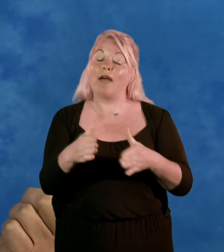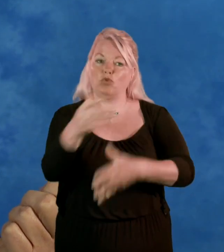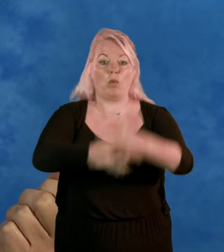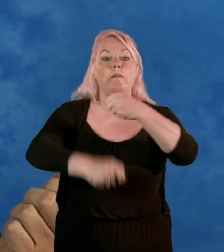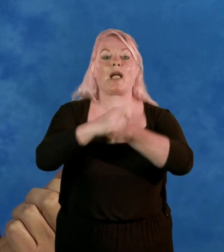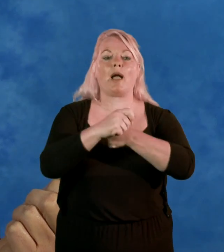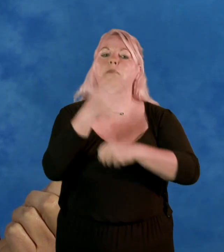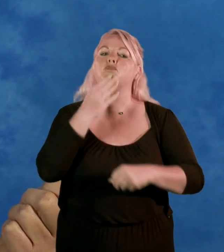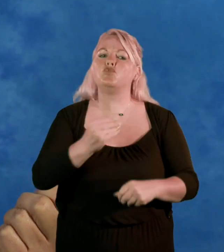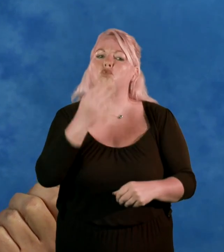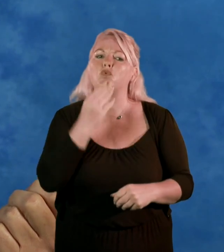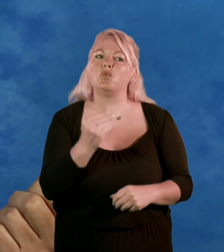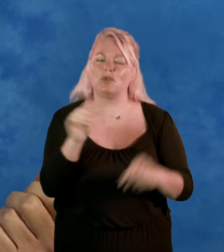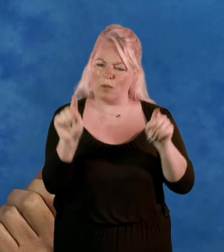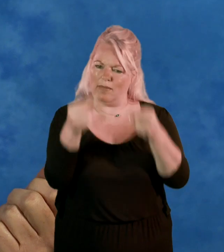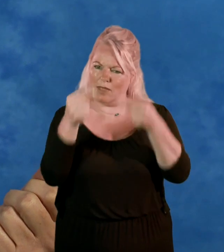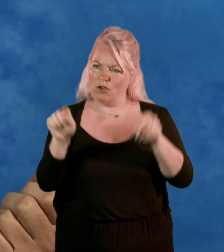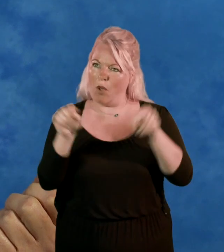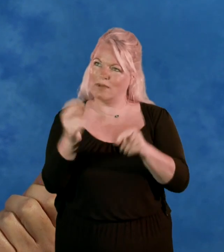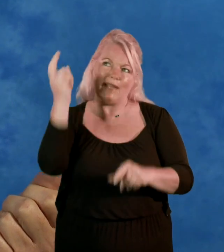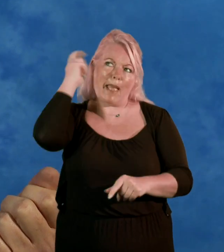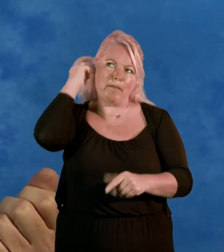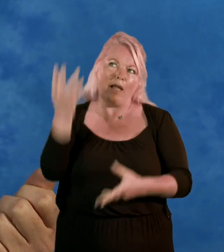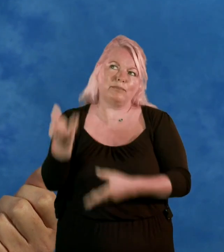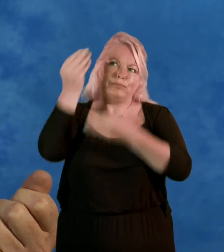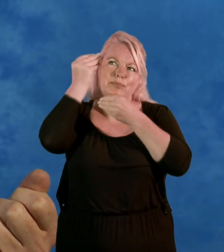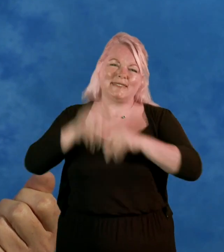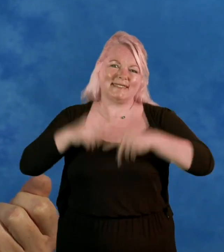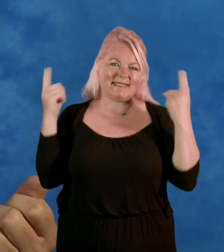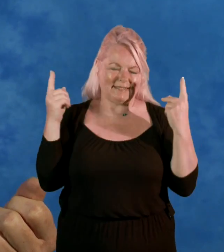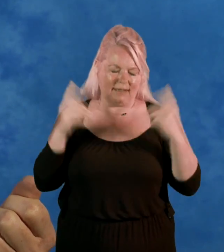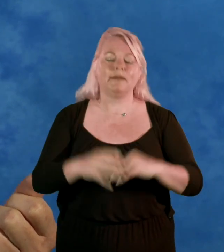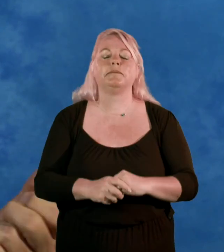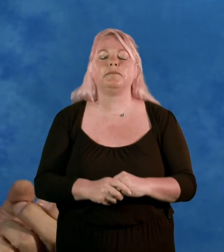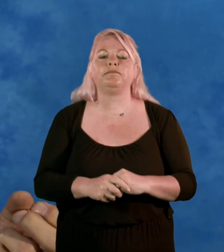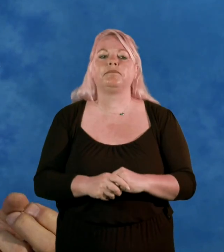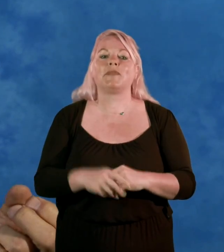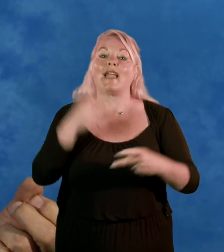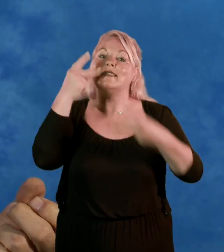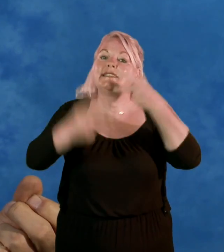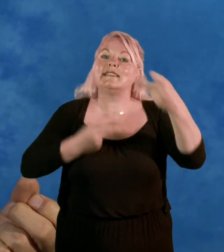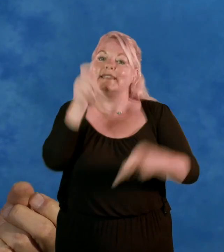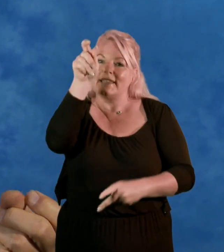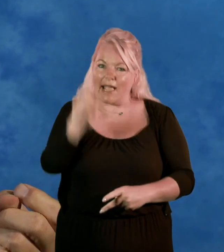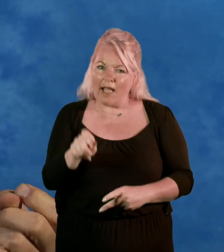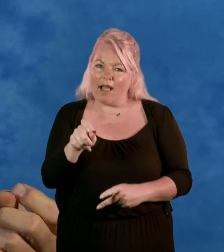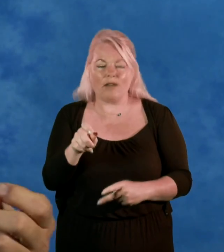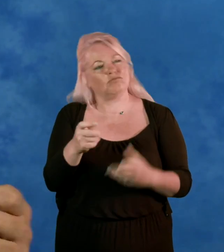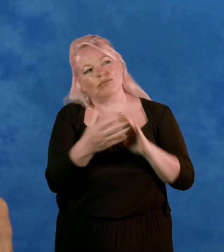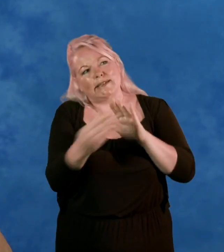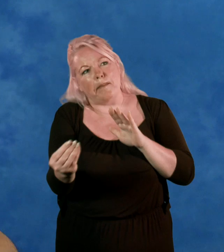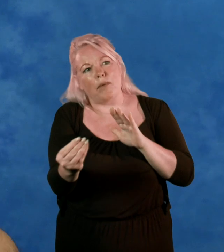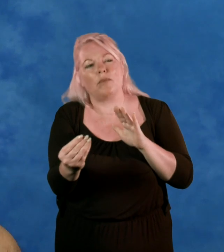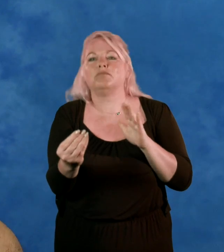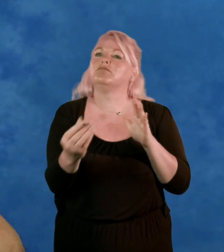to how the notes sound through the implant. In terms of singers that people are familiar with,